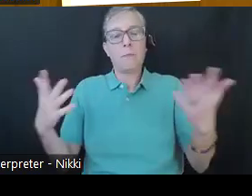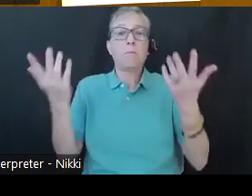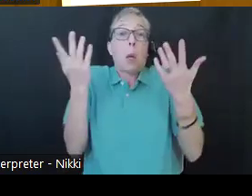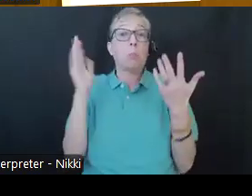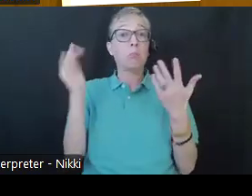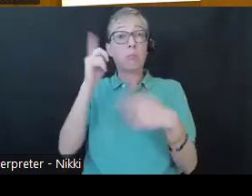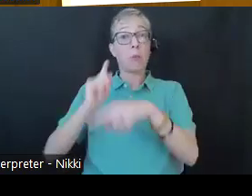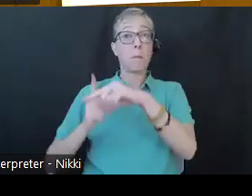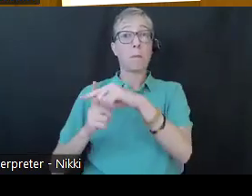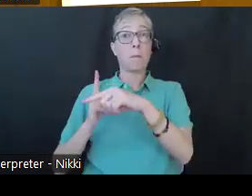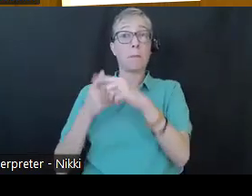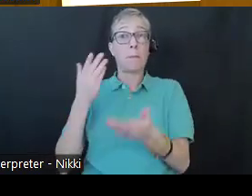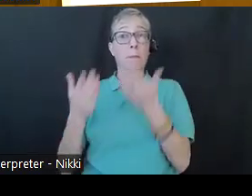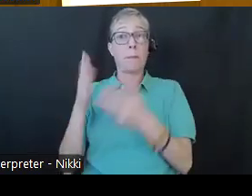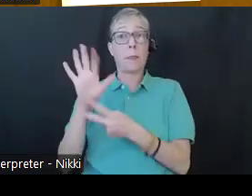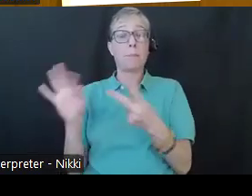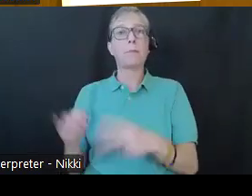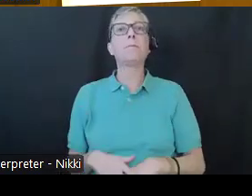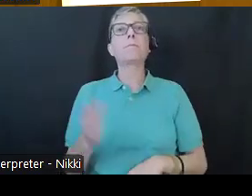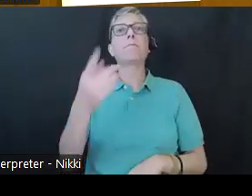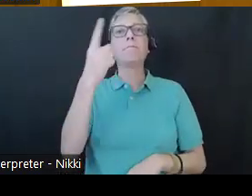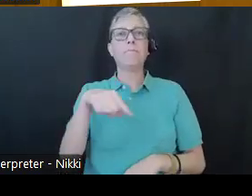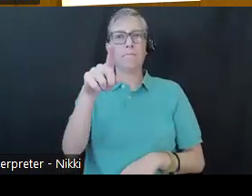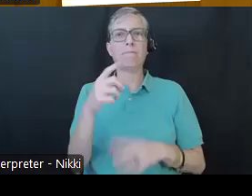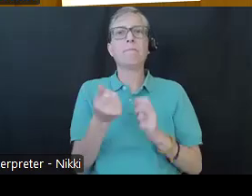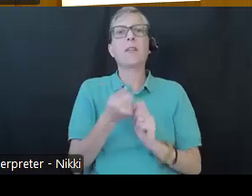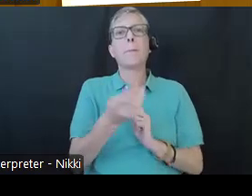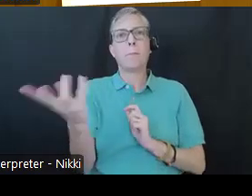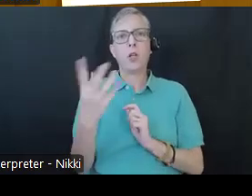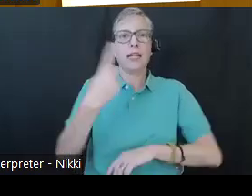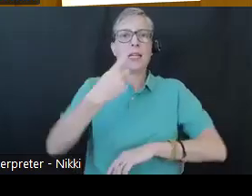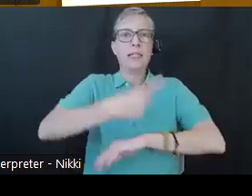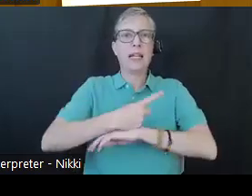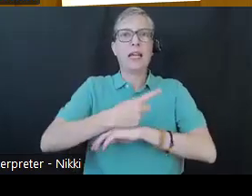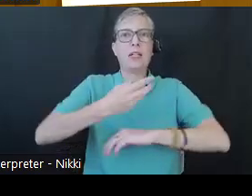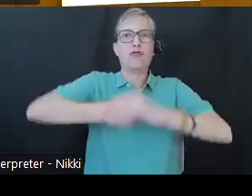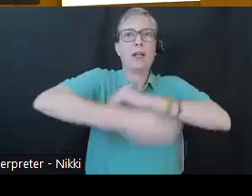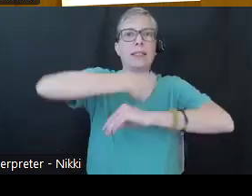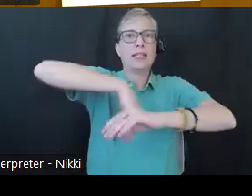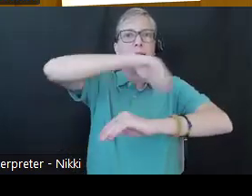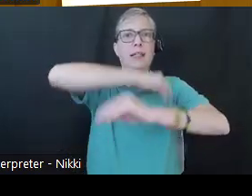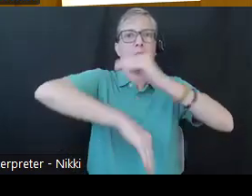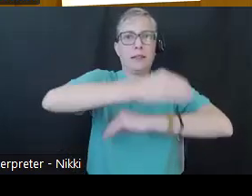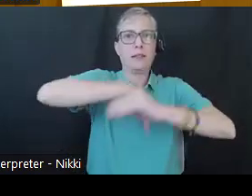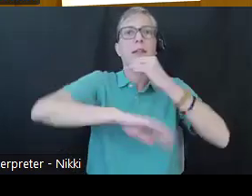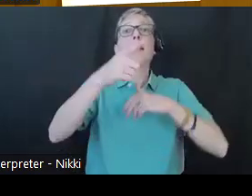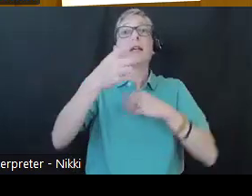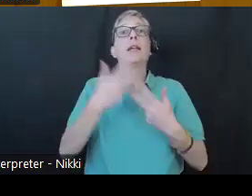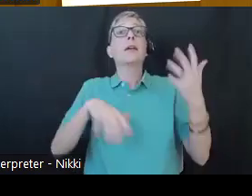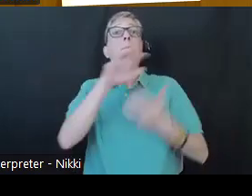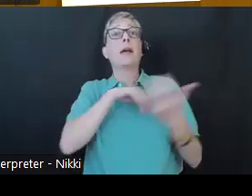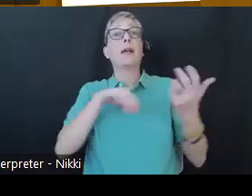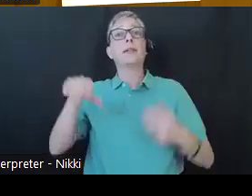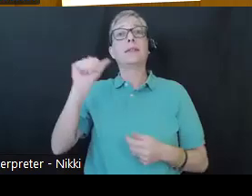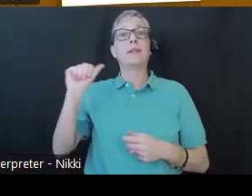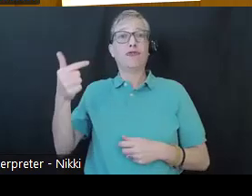of a multi-day dressing. It combines silver AG in a dressing that has broad spectrum for MRSA. Like I